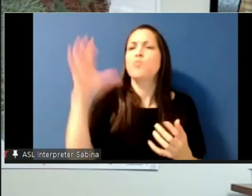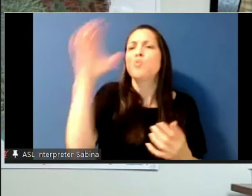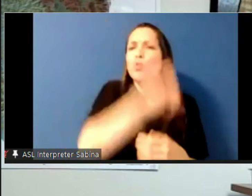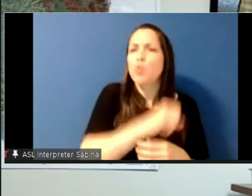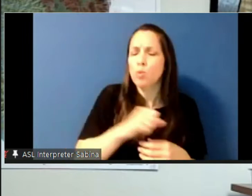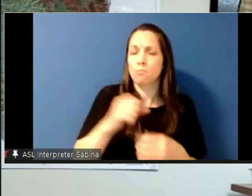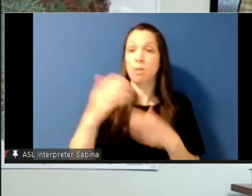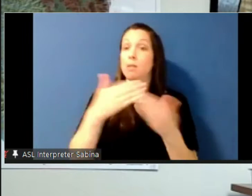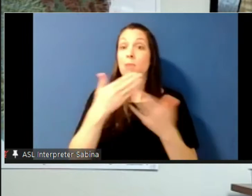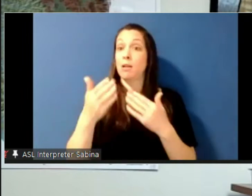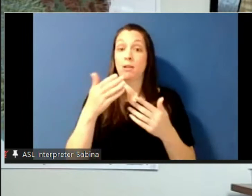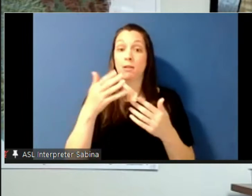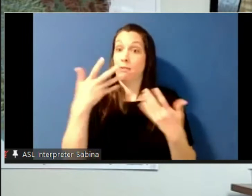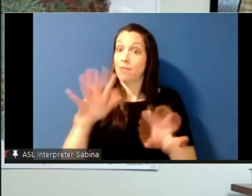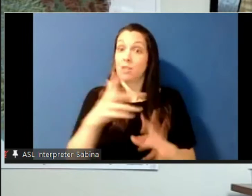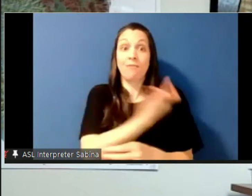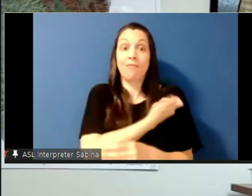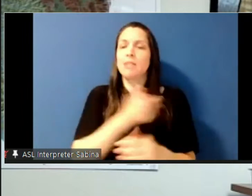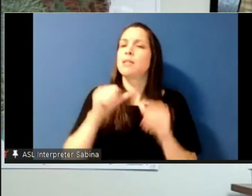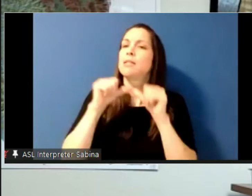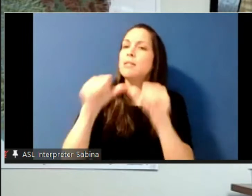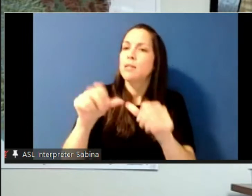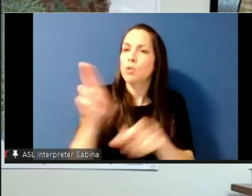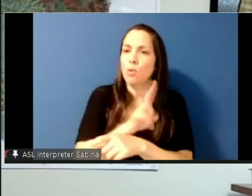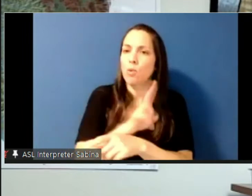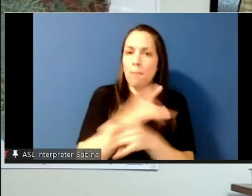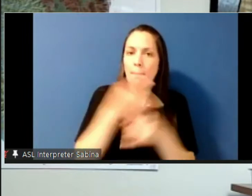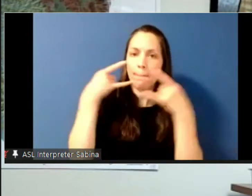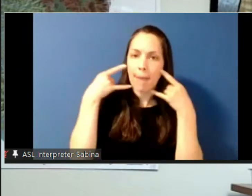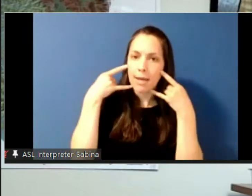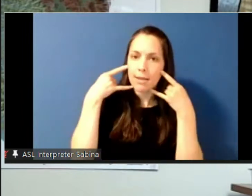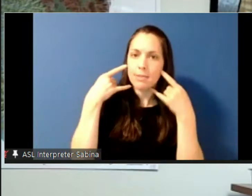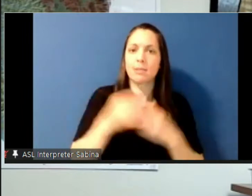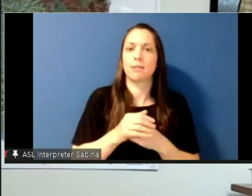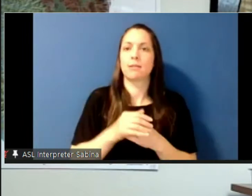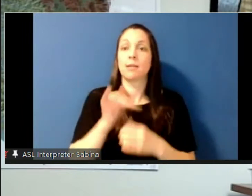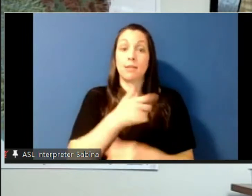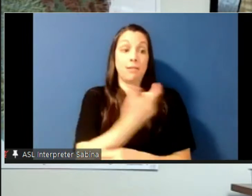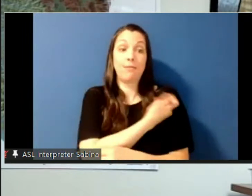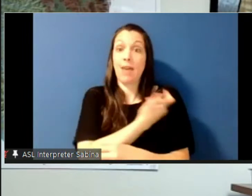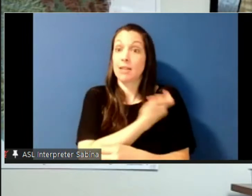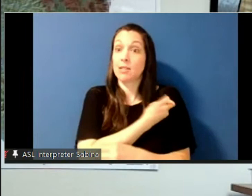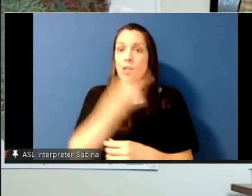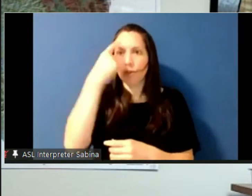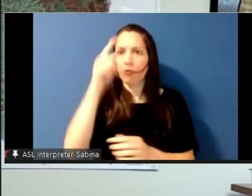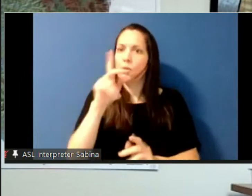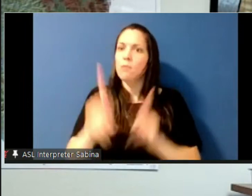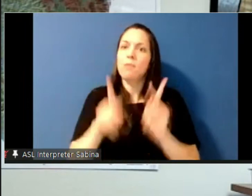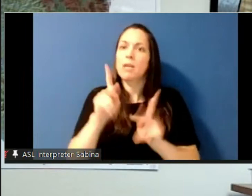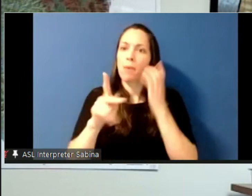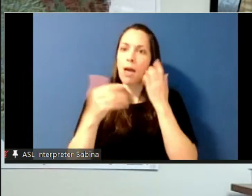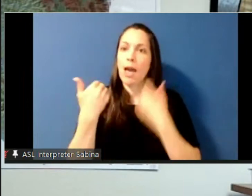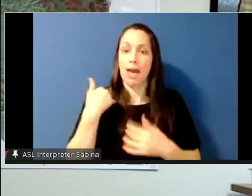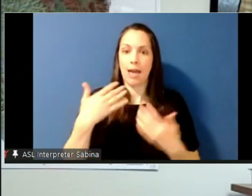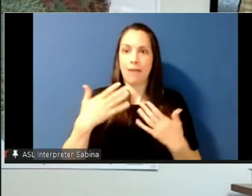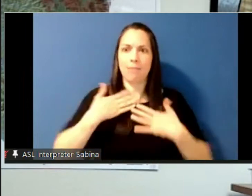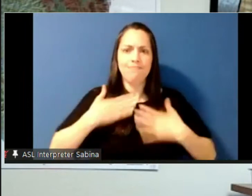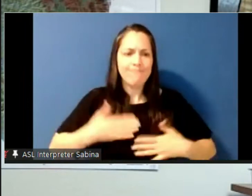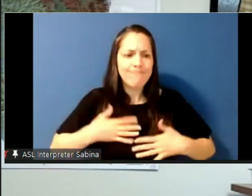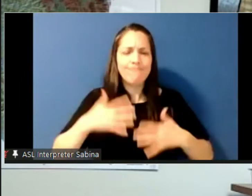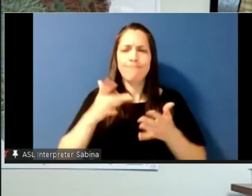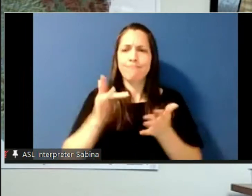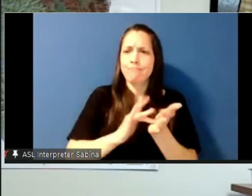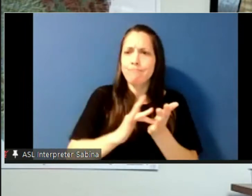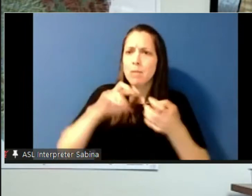wear masks because the vaccinations for people who have immune problems or have certain